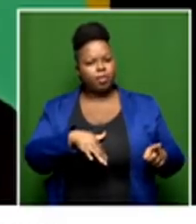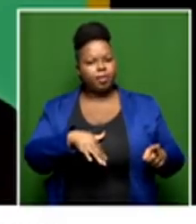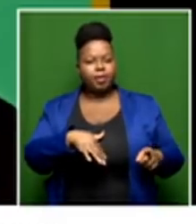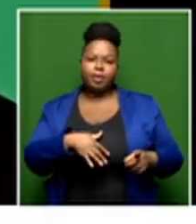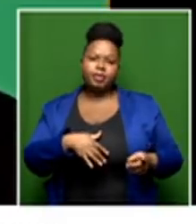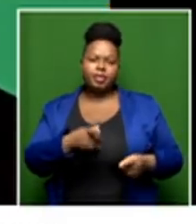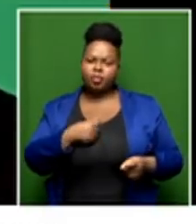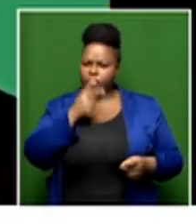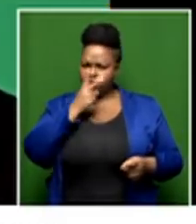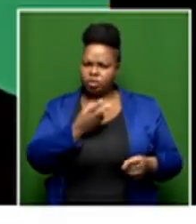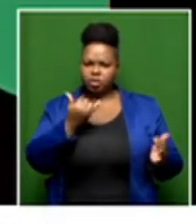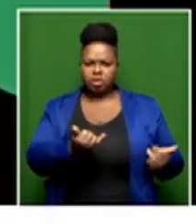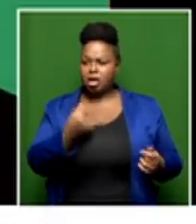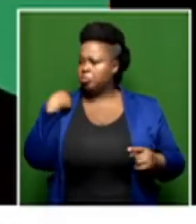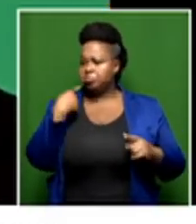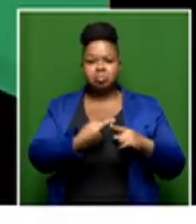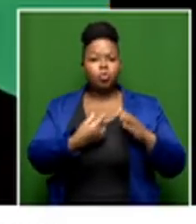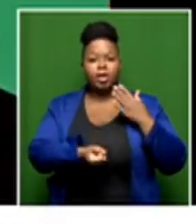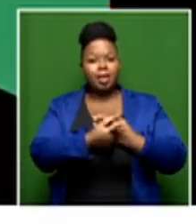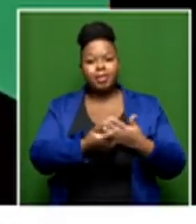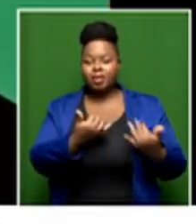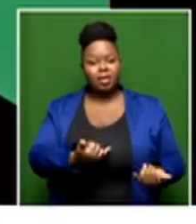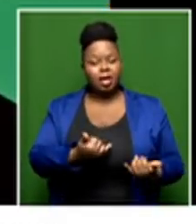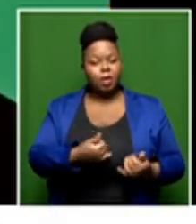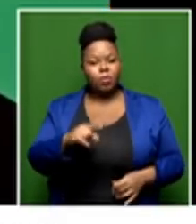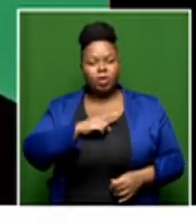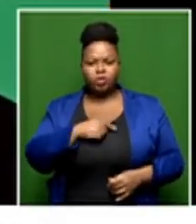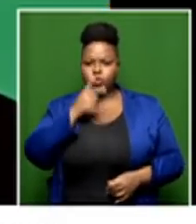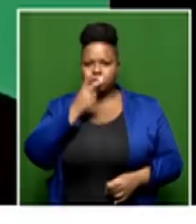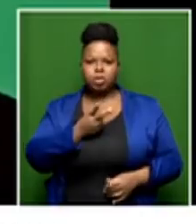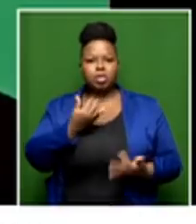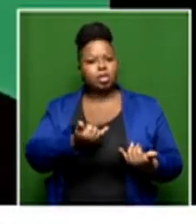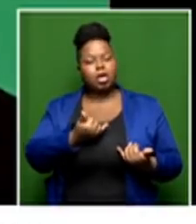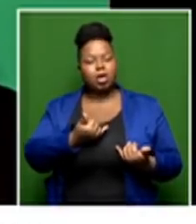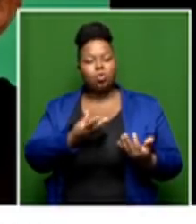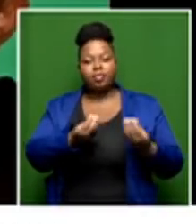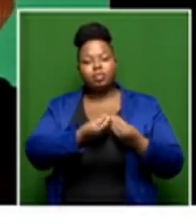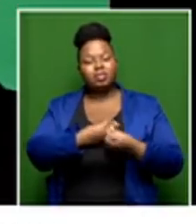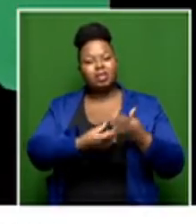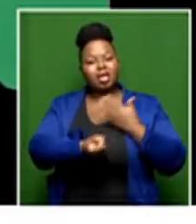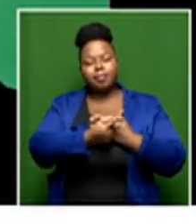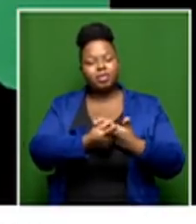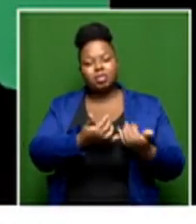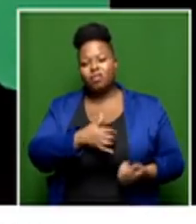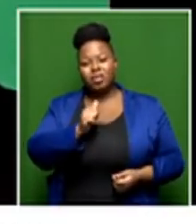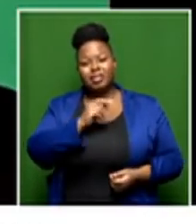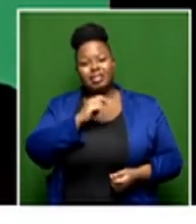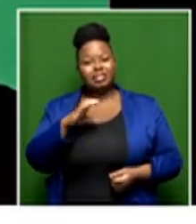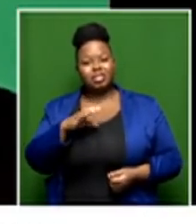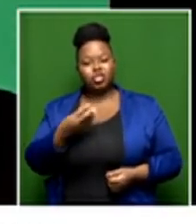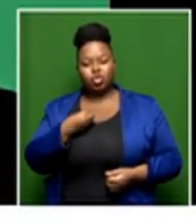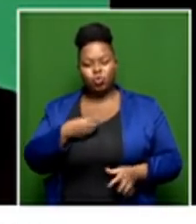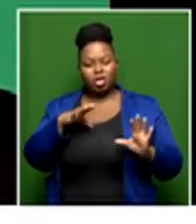And you look at what has happened since. You look at the paralysis that seems to have taken hold of the African National Congress Youth